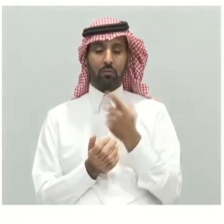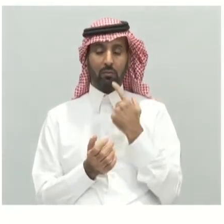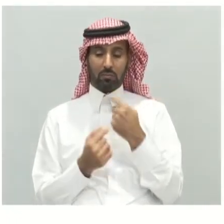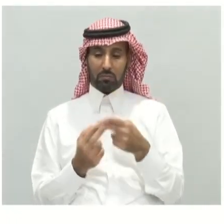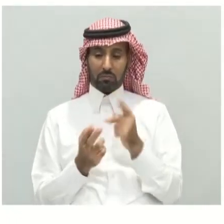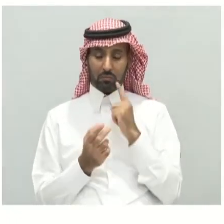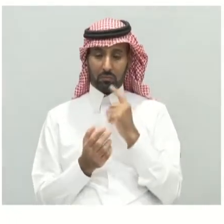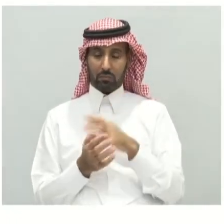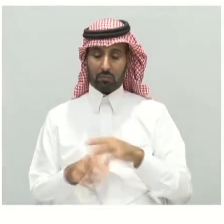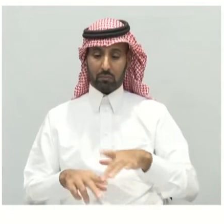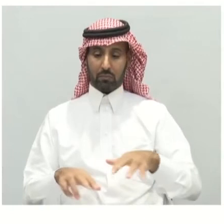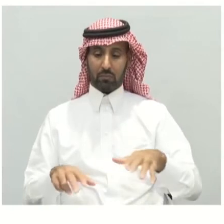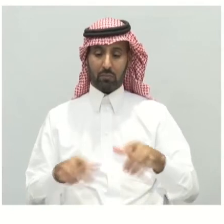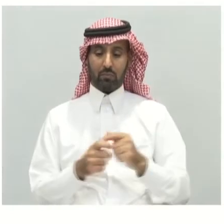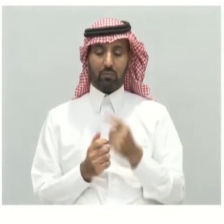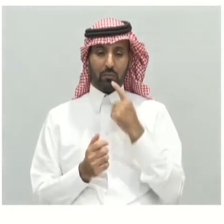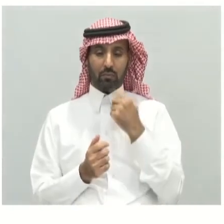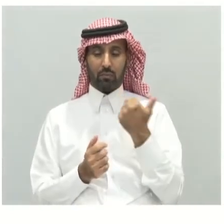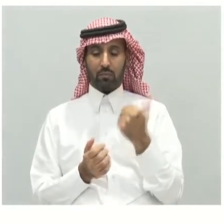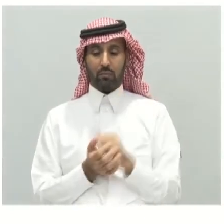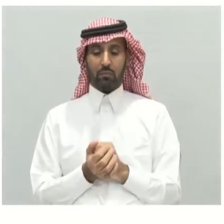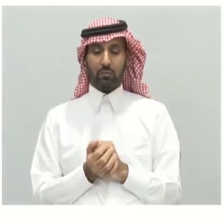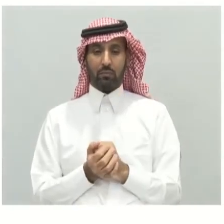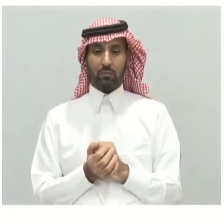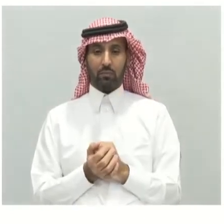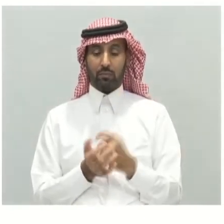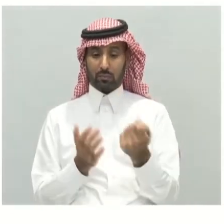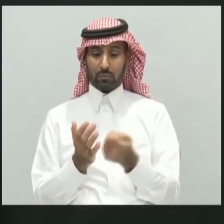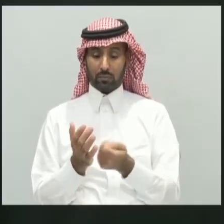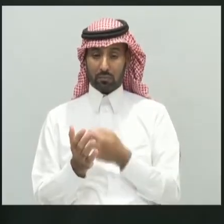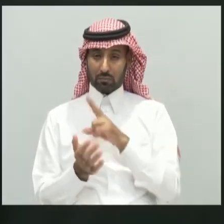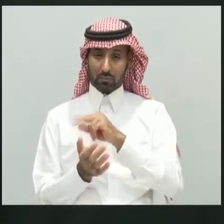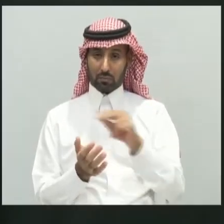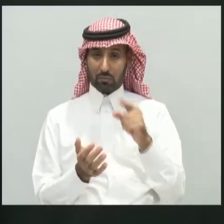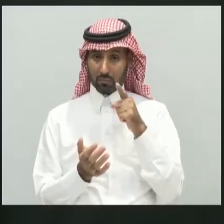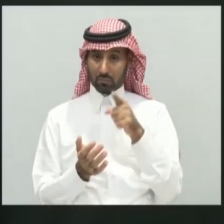computer at the age of 6. Write